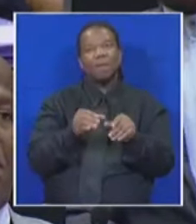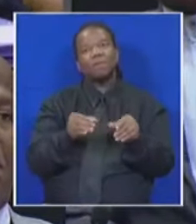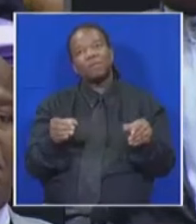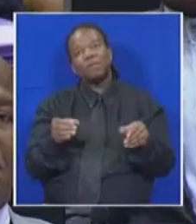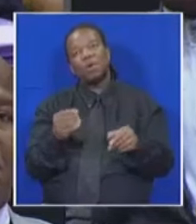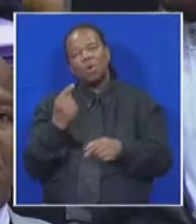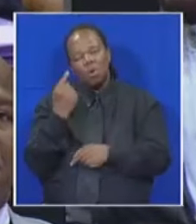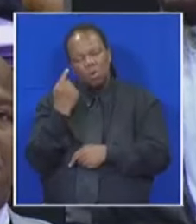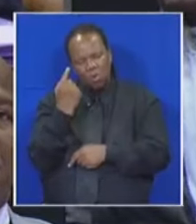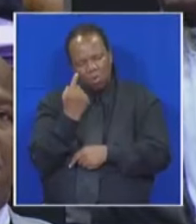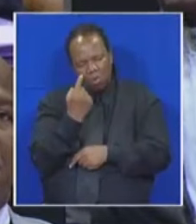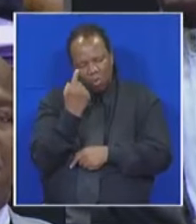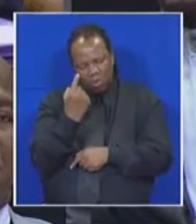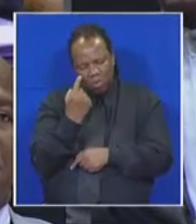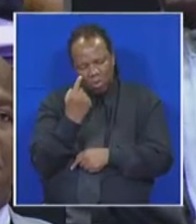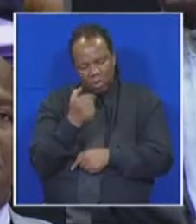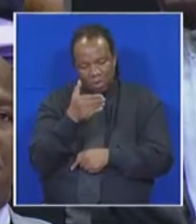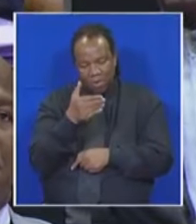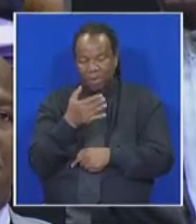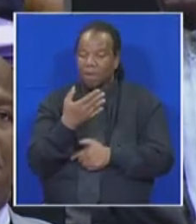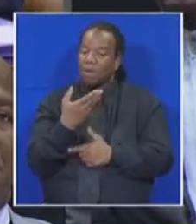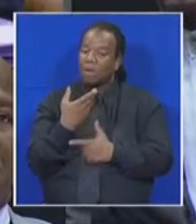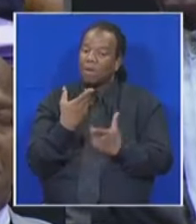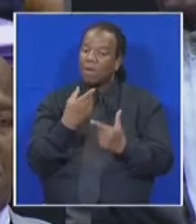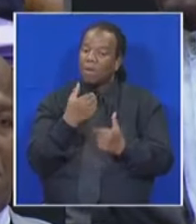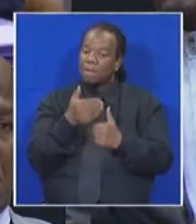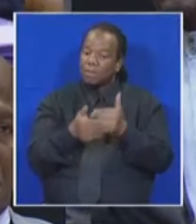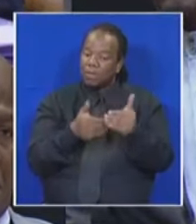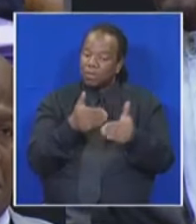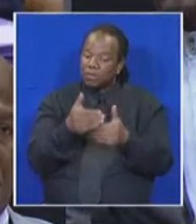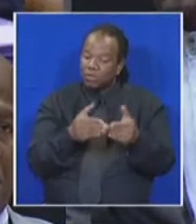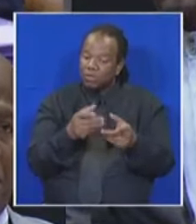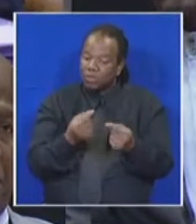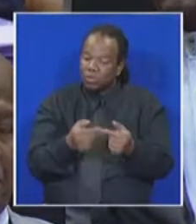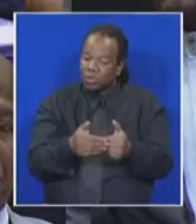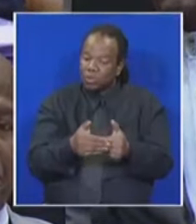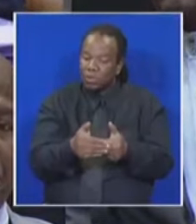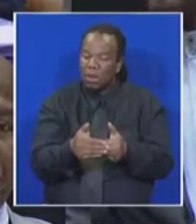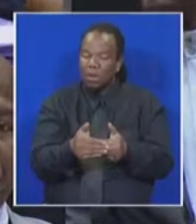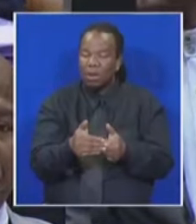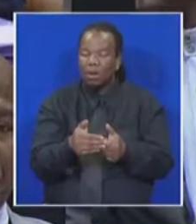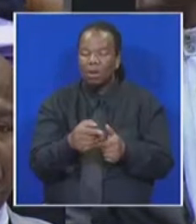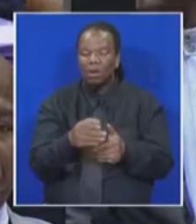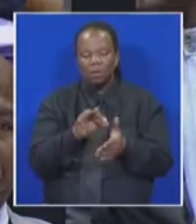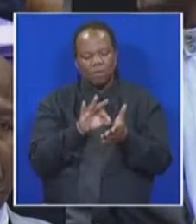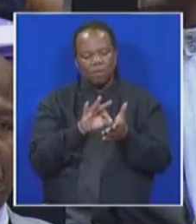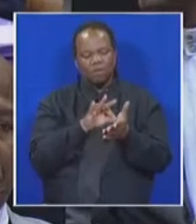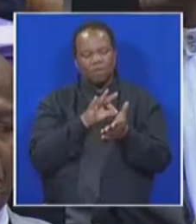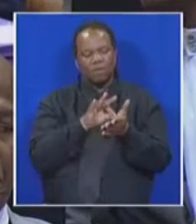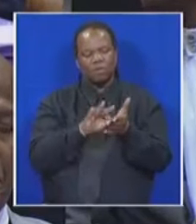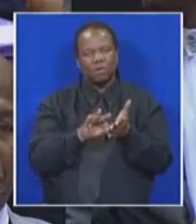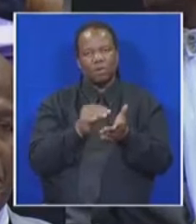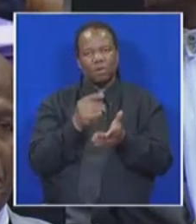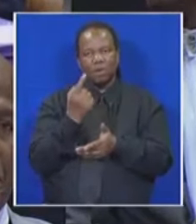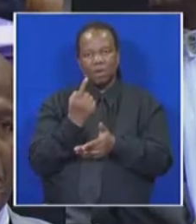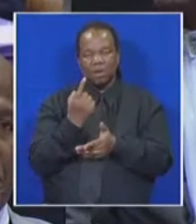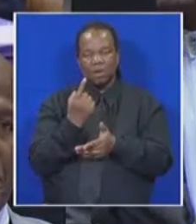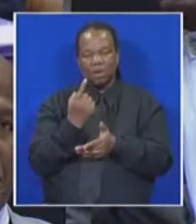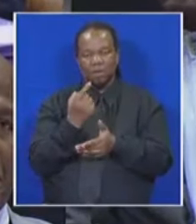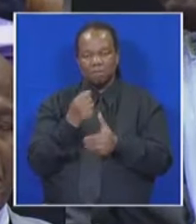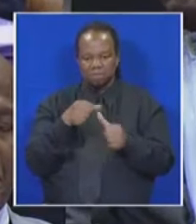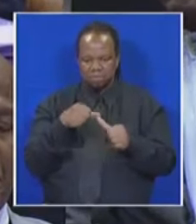only process now which is underway is that of voting. And we should proceed